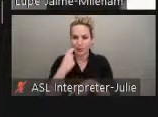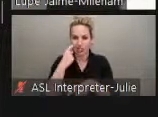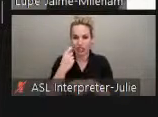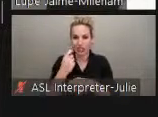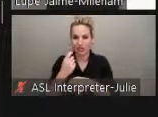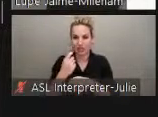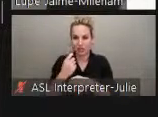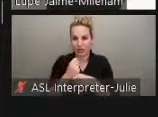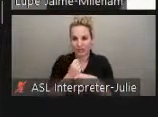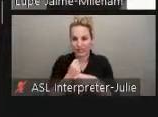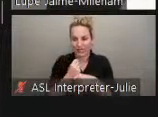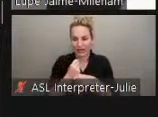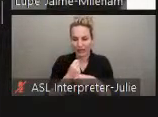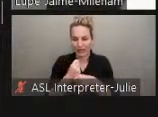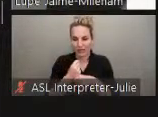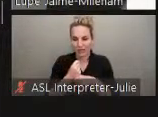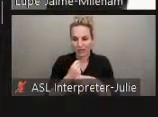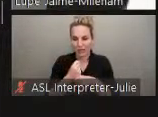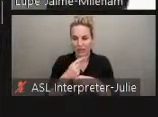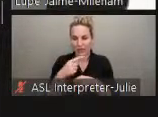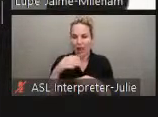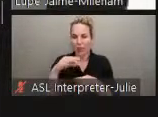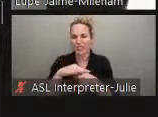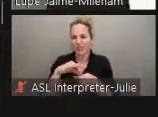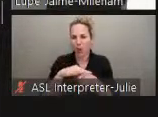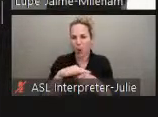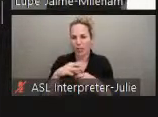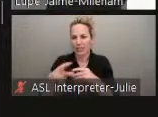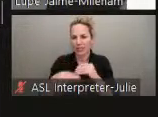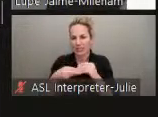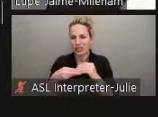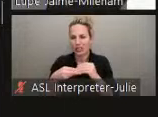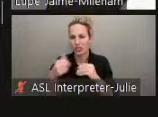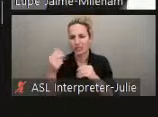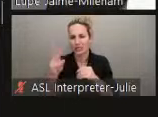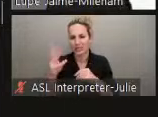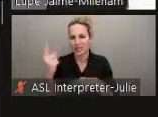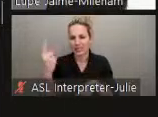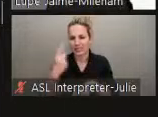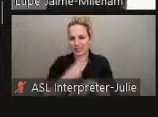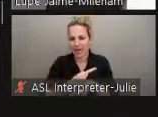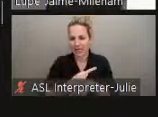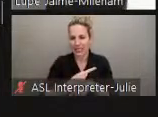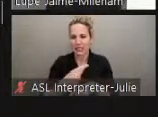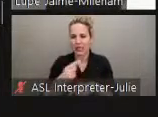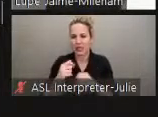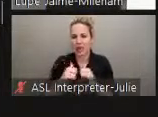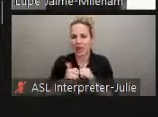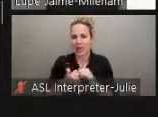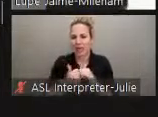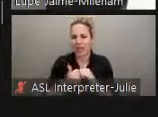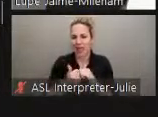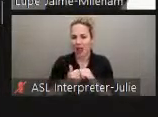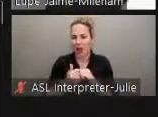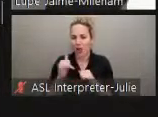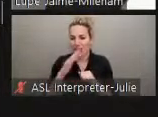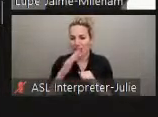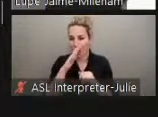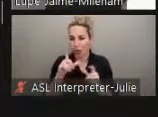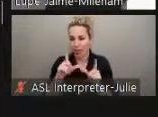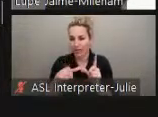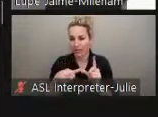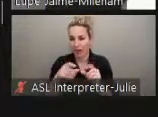received, that was voted into the additional 16 days, how is that going to be expiring